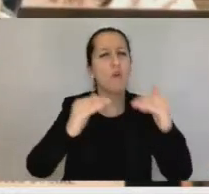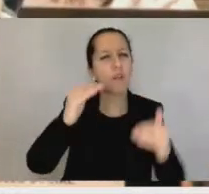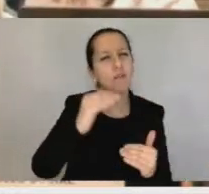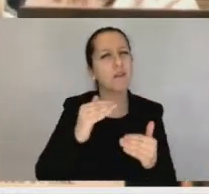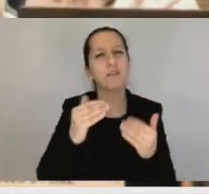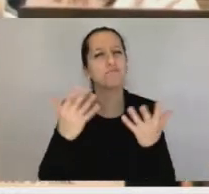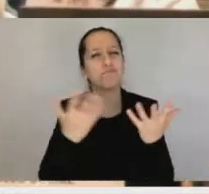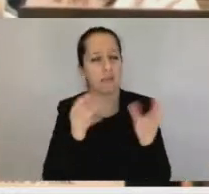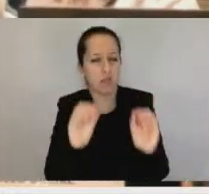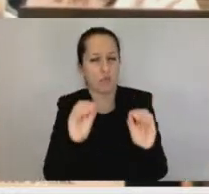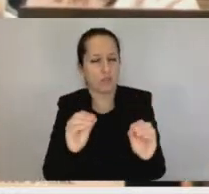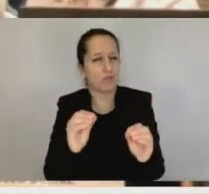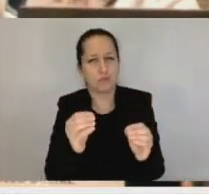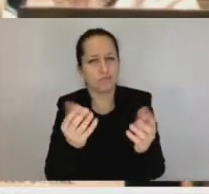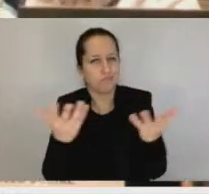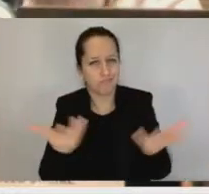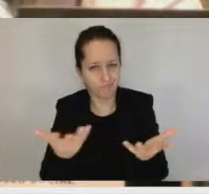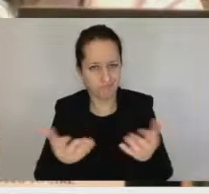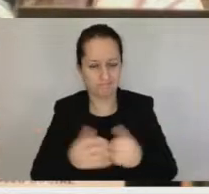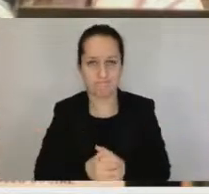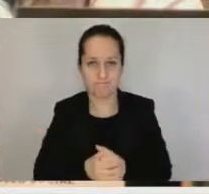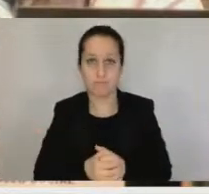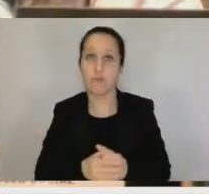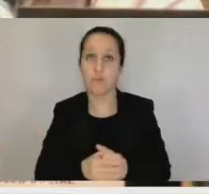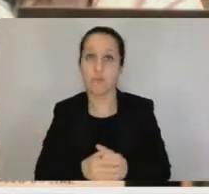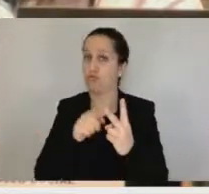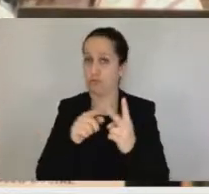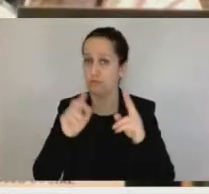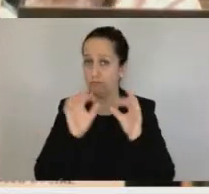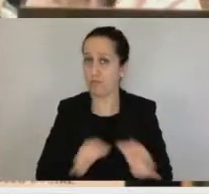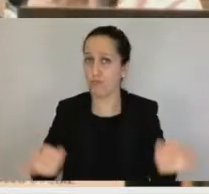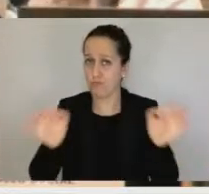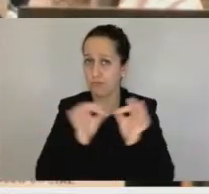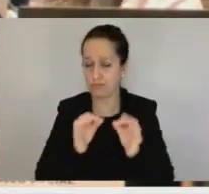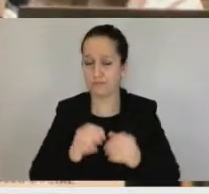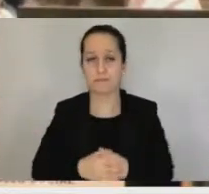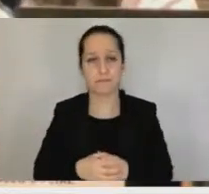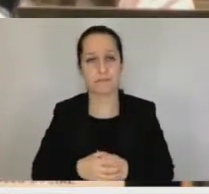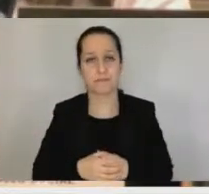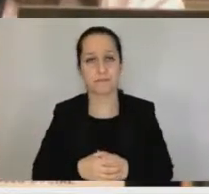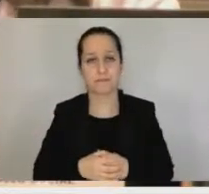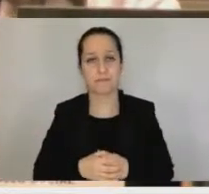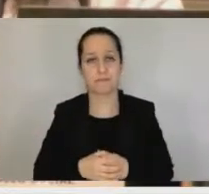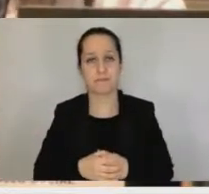assessing inequality in education. One is this clear